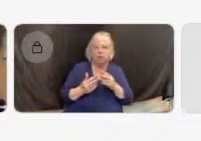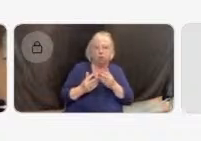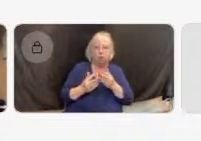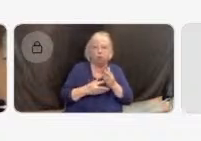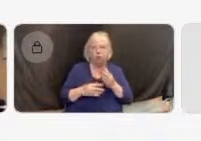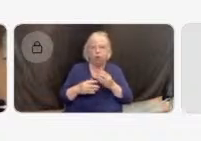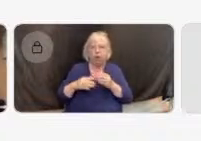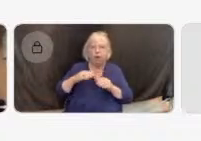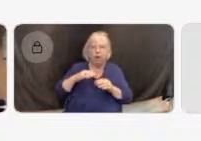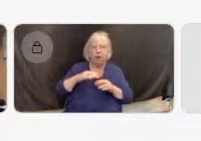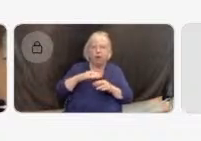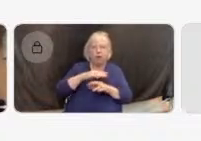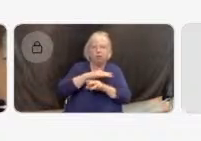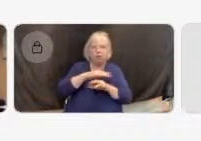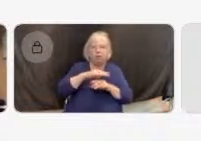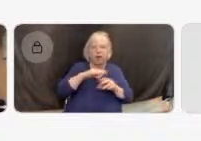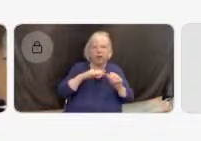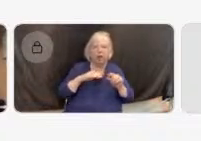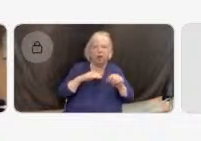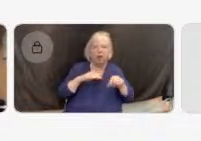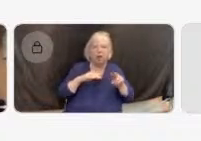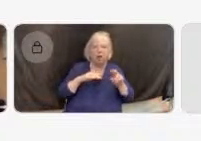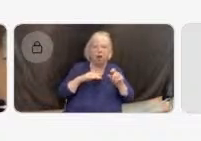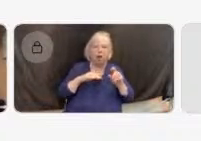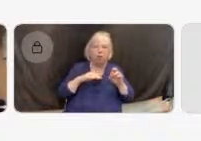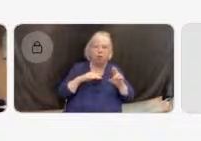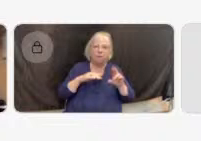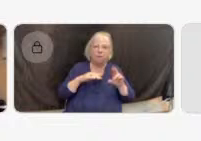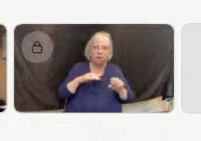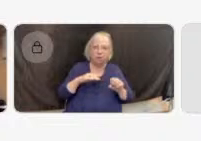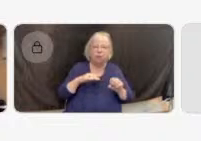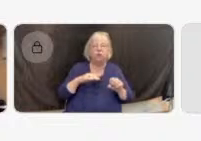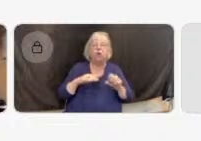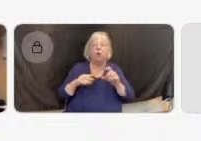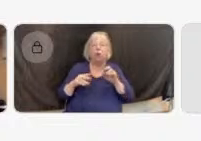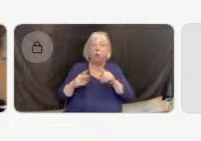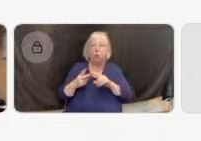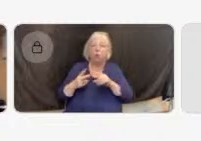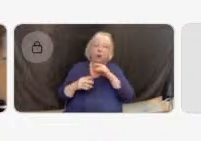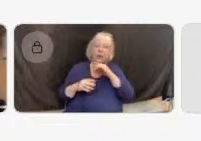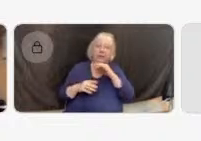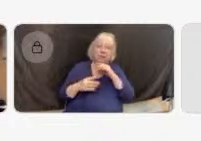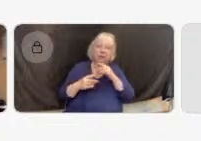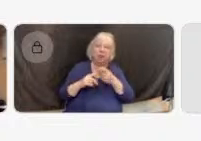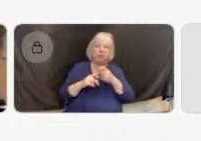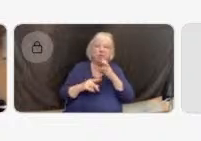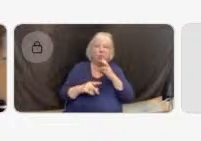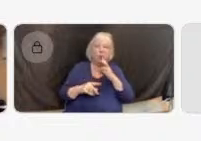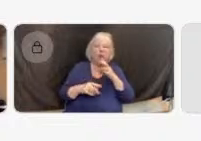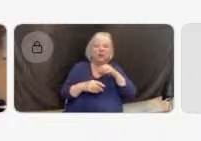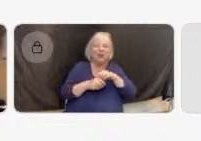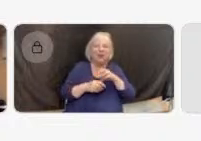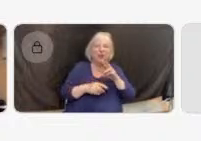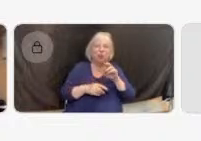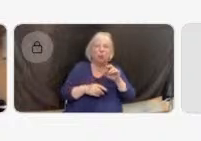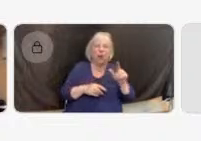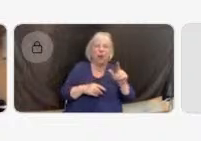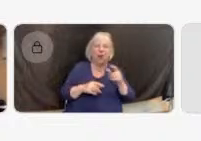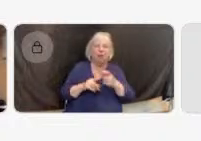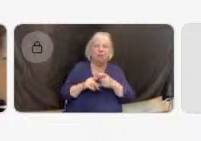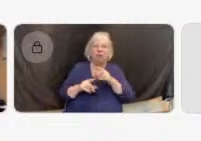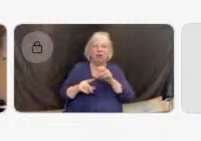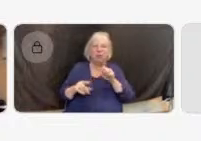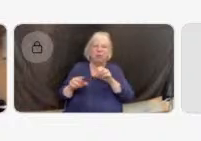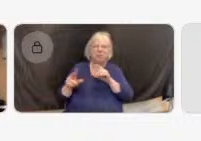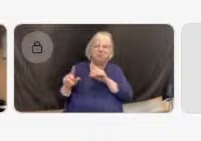aquifers affecting the volume that's going into these wells, or to the contamination of water in the well by